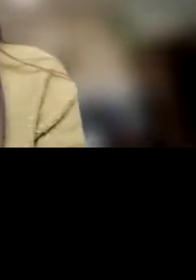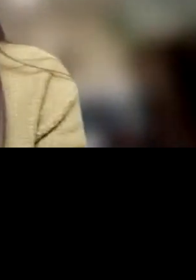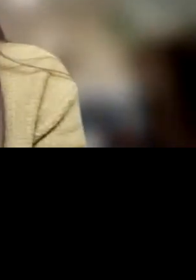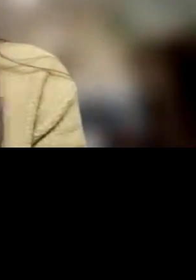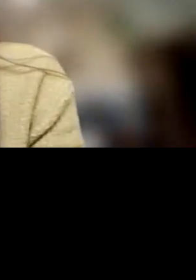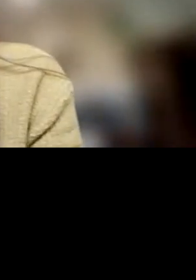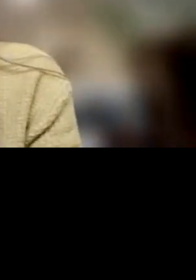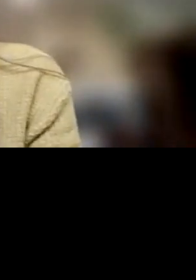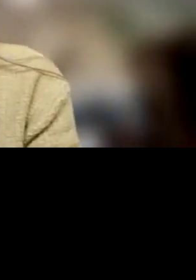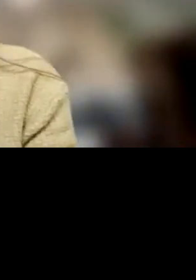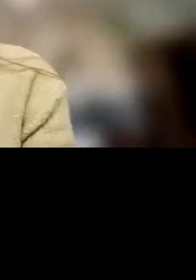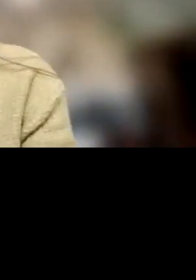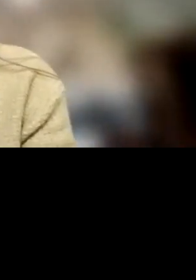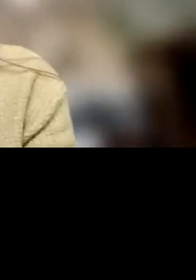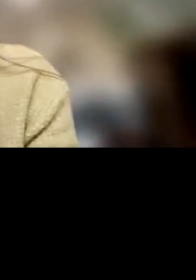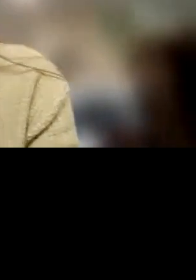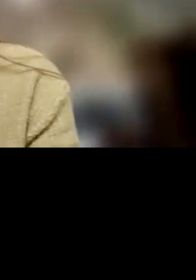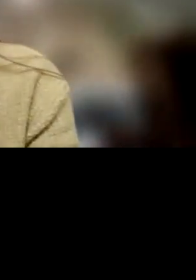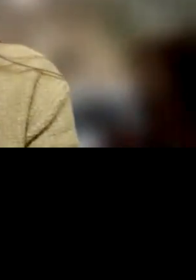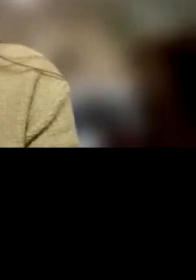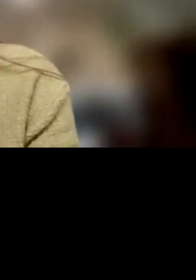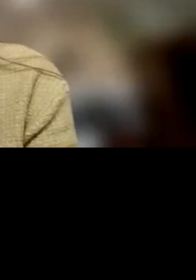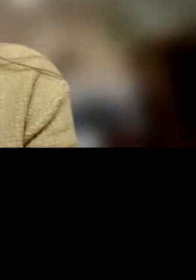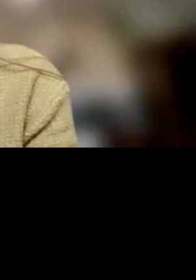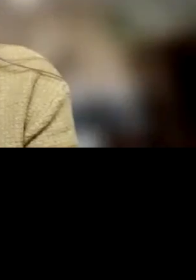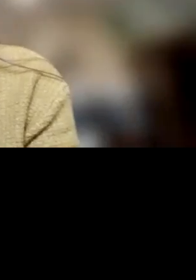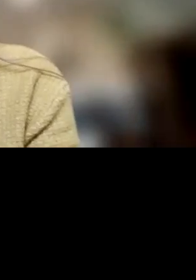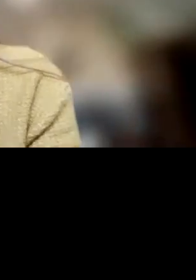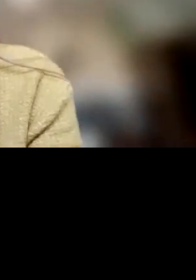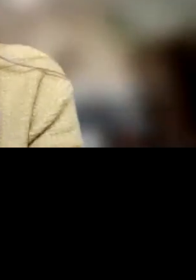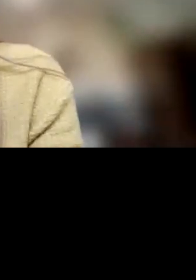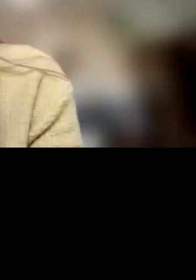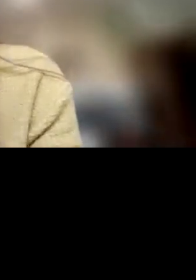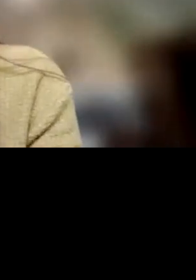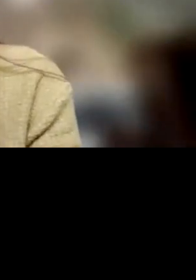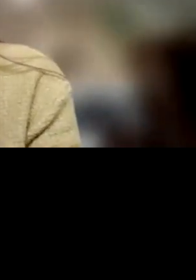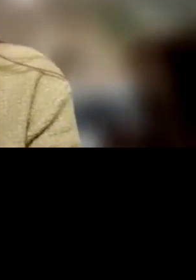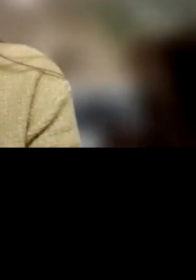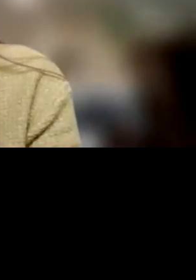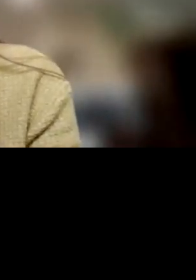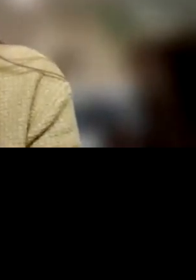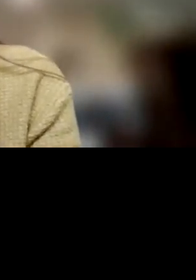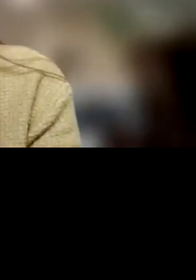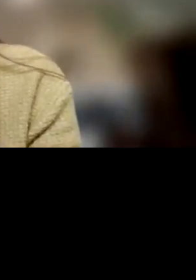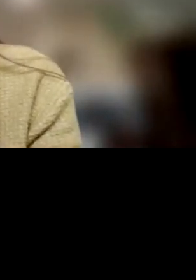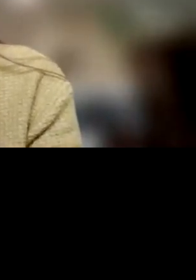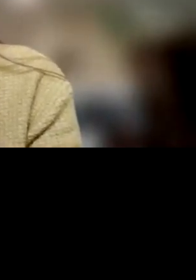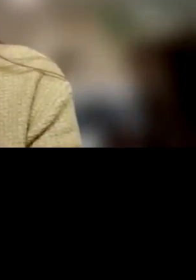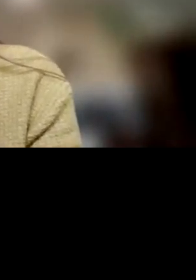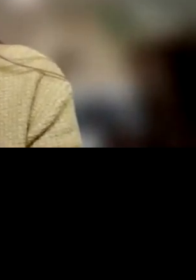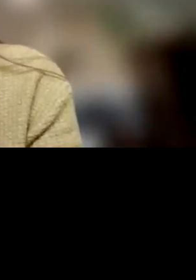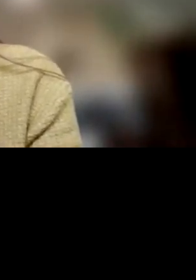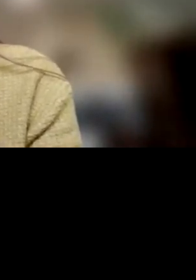and Capacity Board, and the board will convene a hearing within 7 days, and they'll review whether the SDM